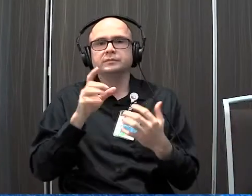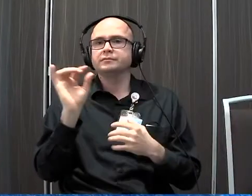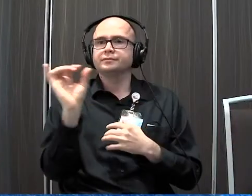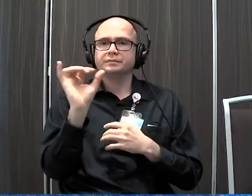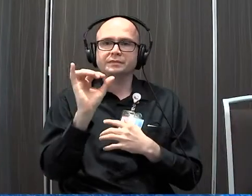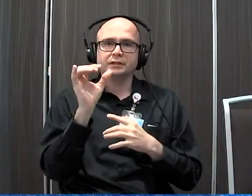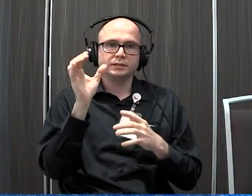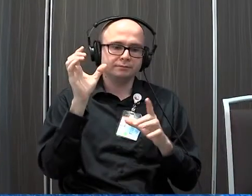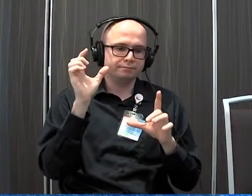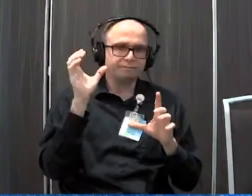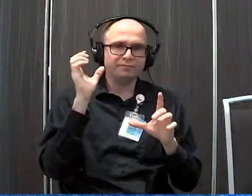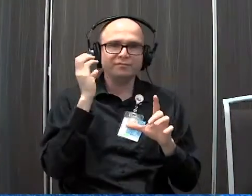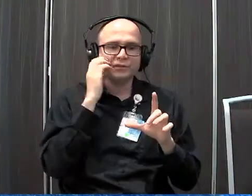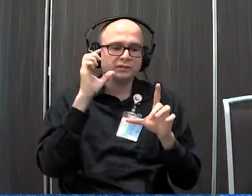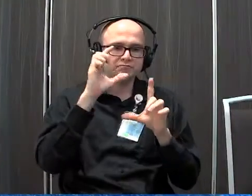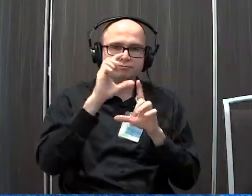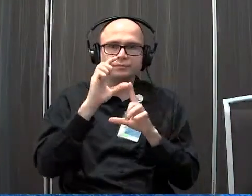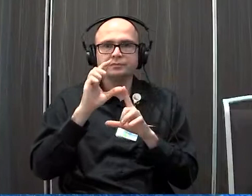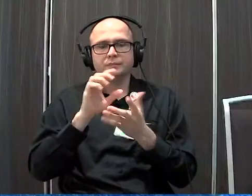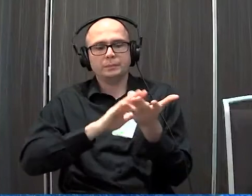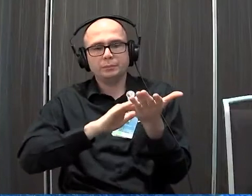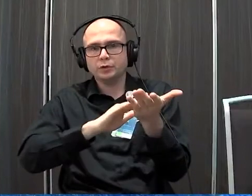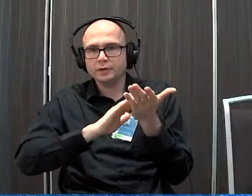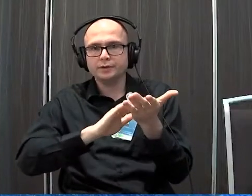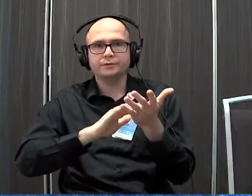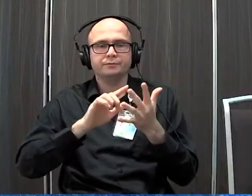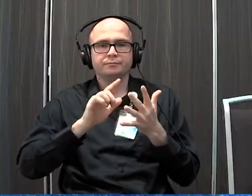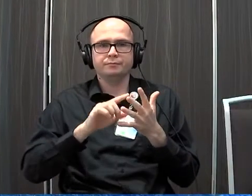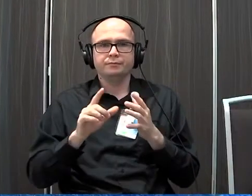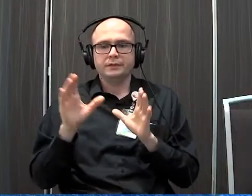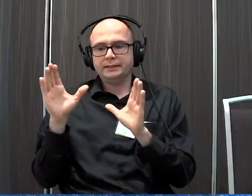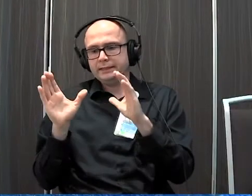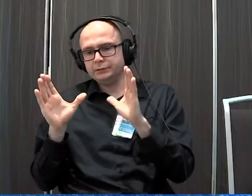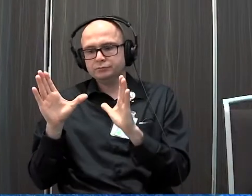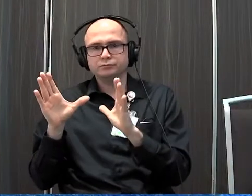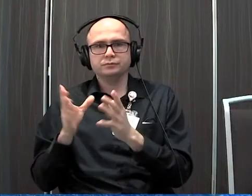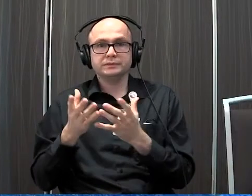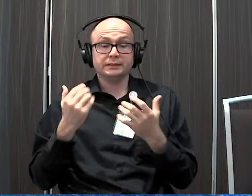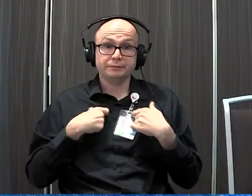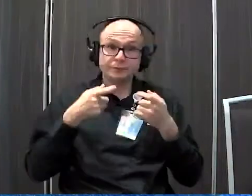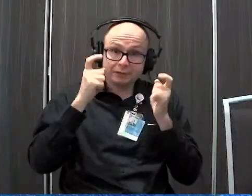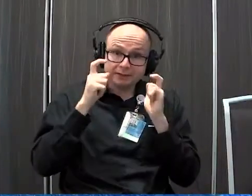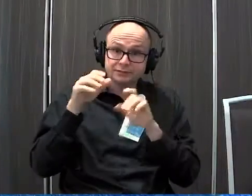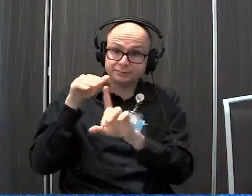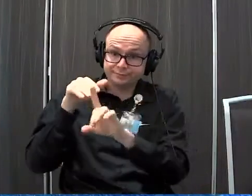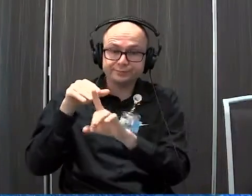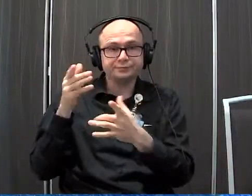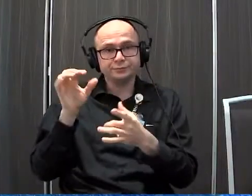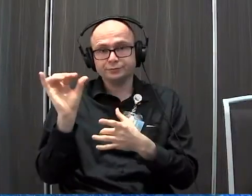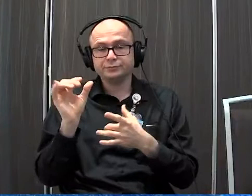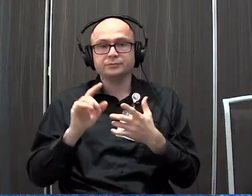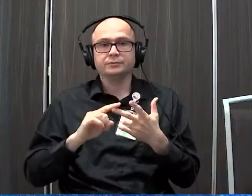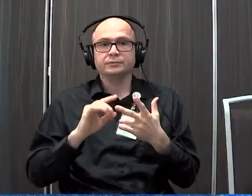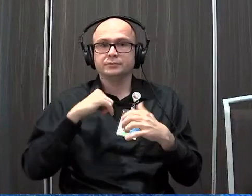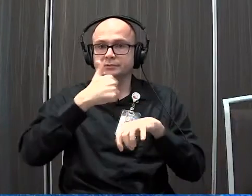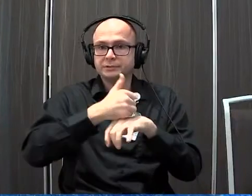large print, braille, angled work surfaces, and then also making sure that they are wearing their glasses, and also